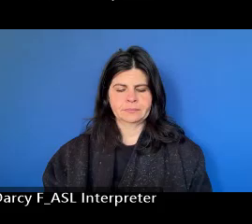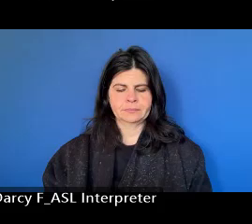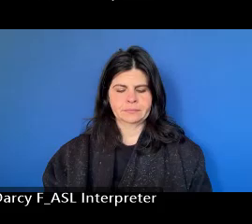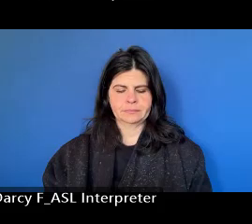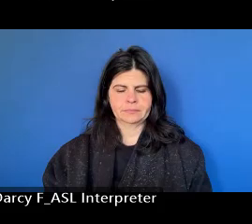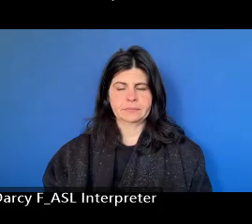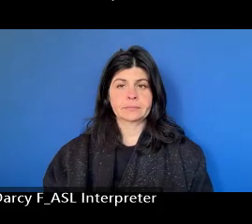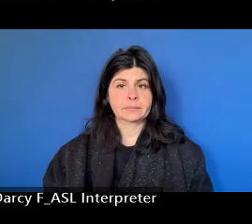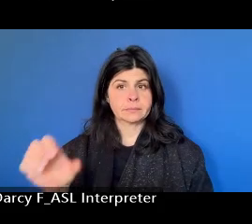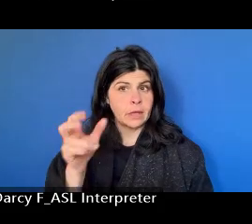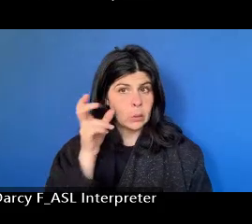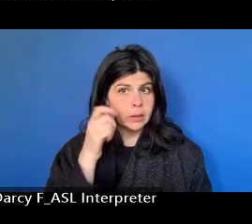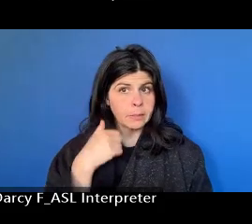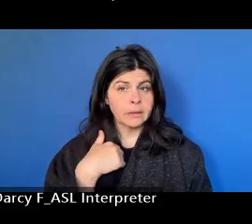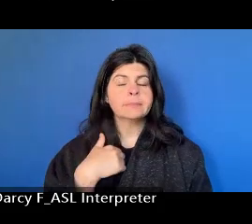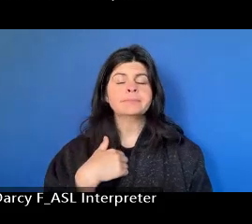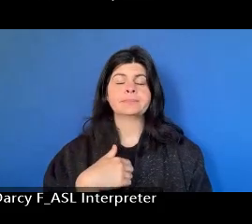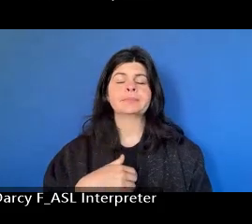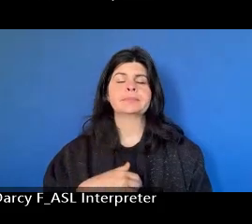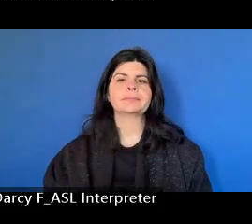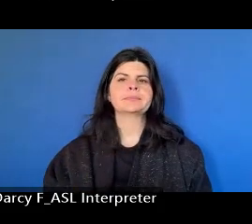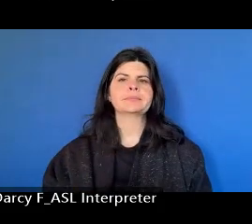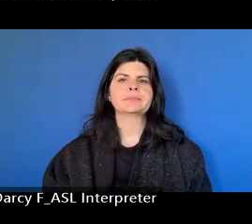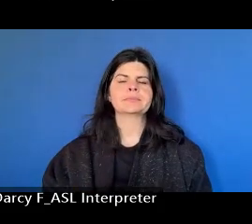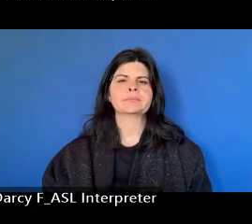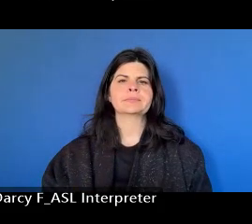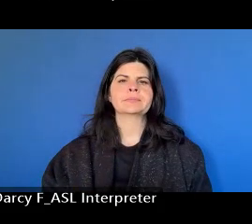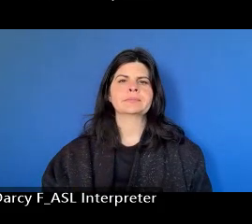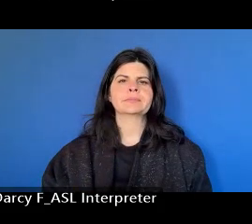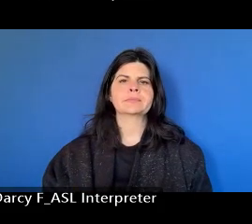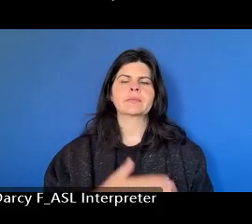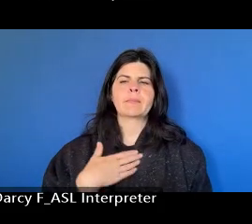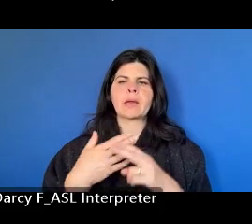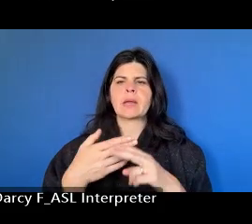Hi, can you hear me? Yeah. Hi, my name is